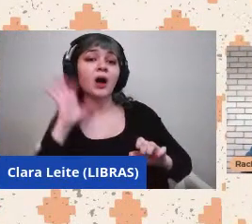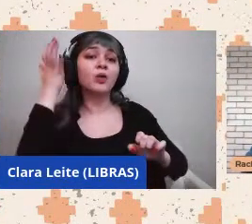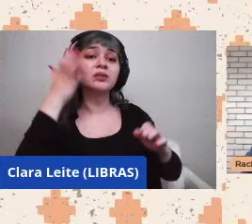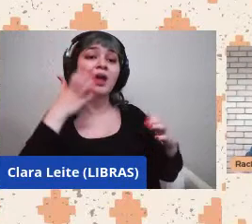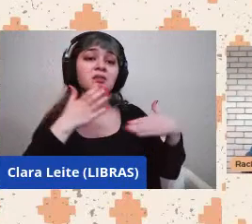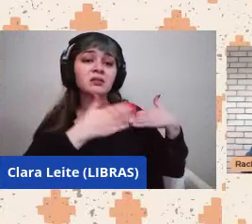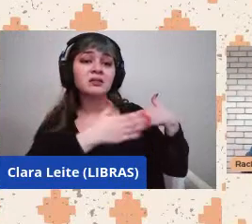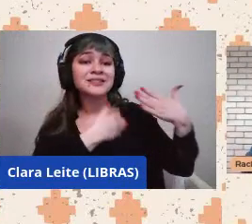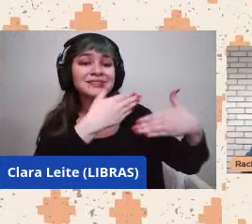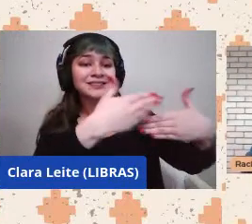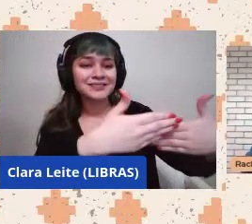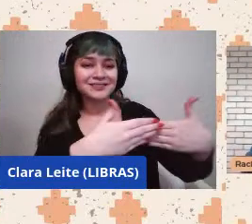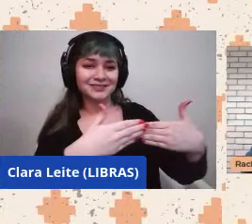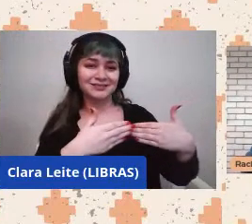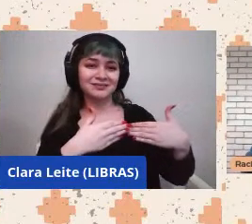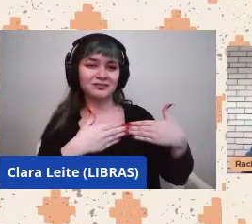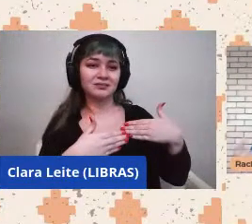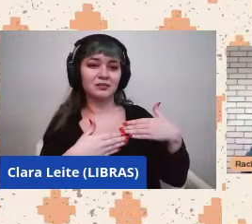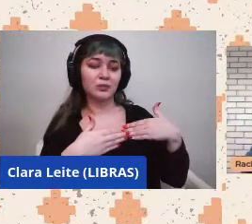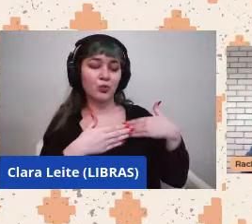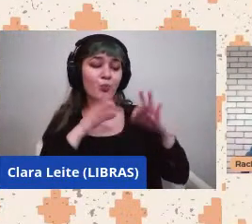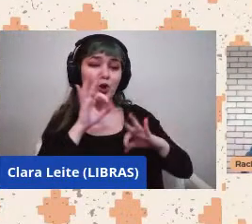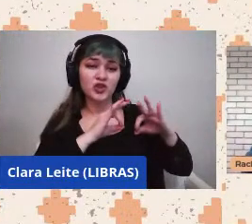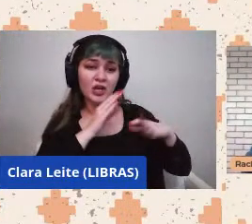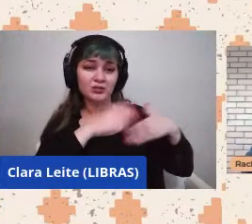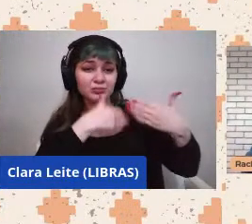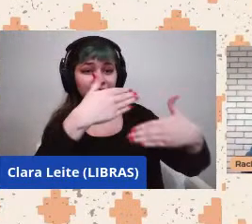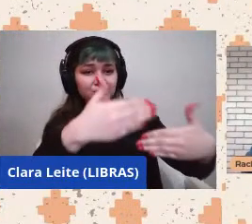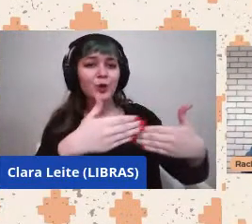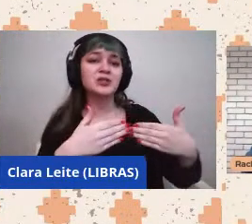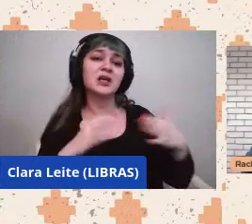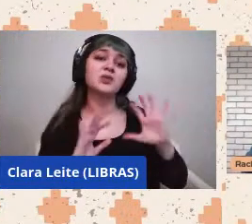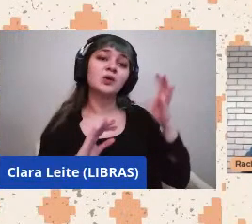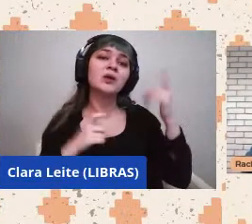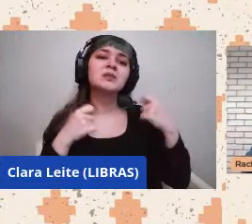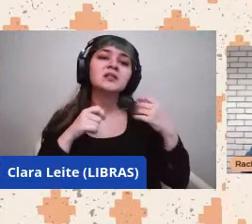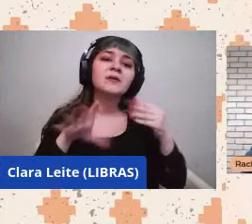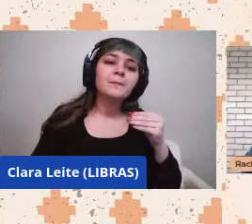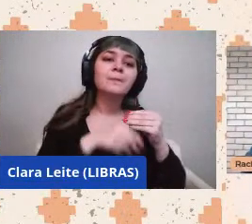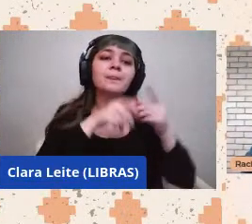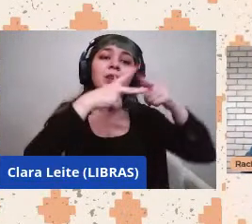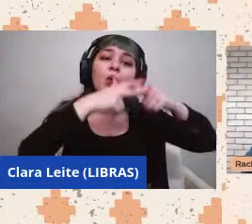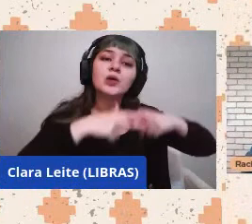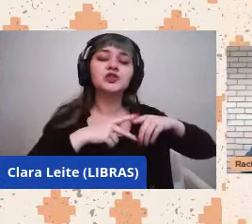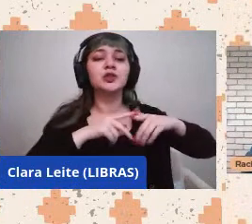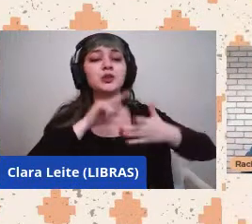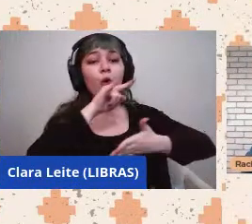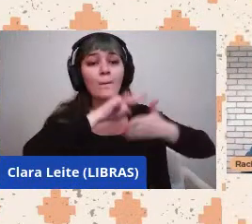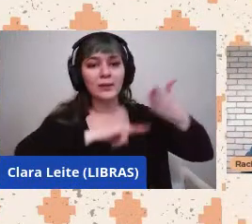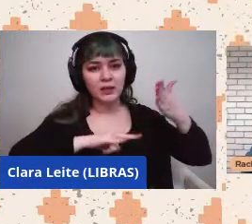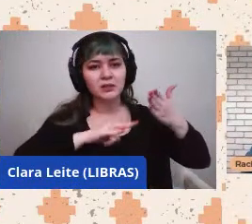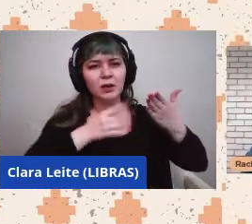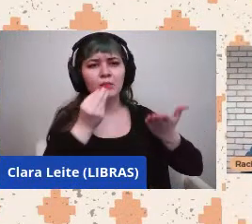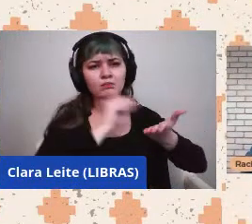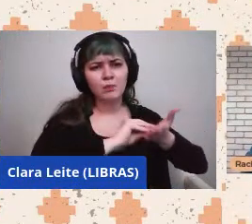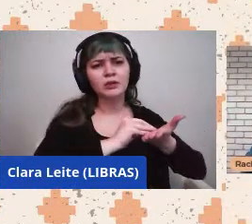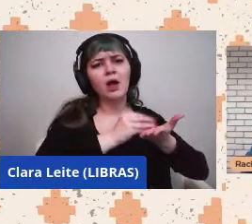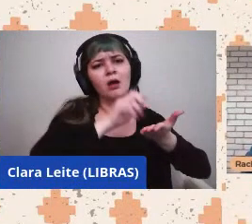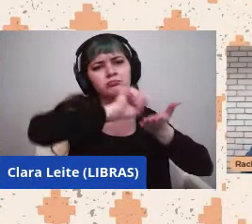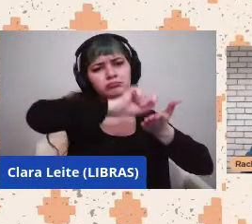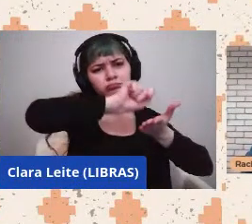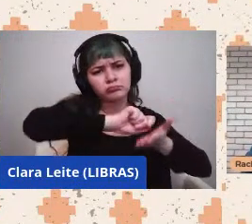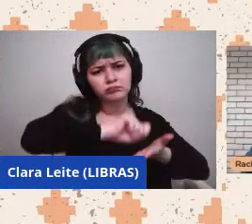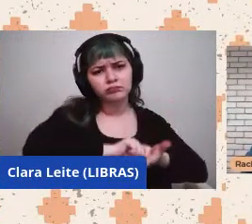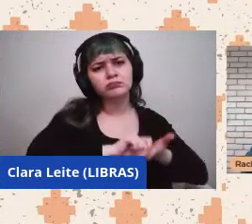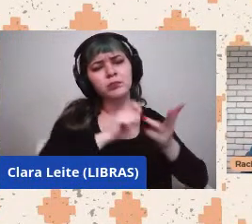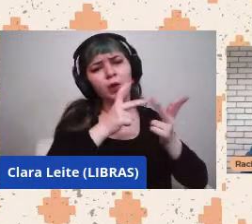of a project, and then you're expected to put in an amendment to your documentation to cater for these things